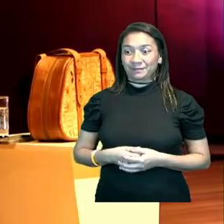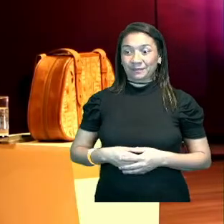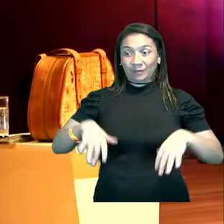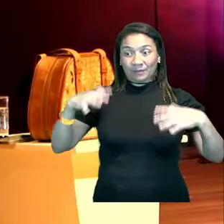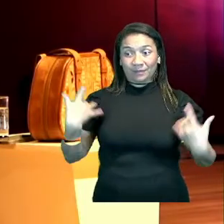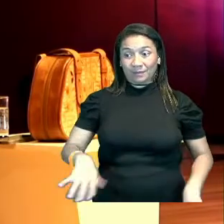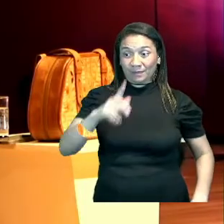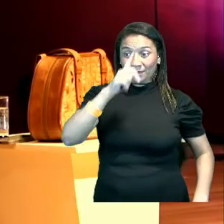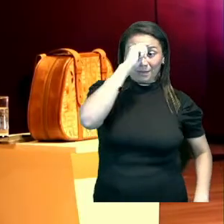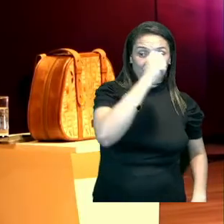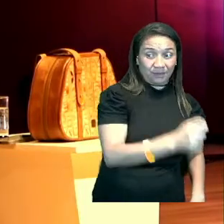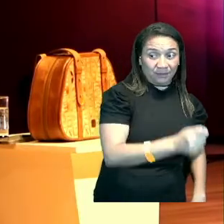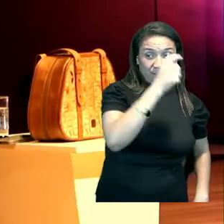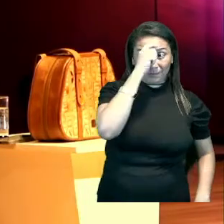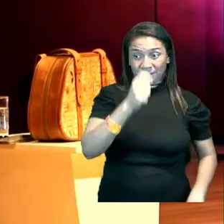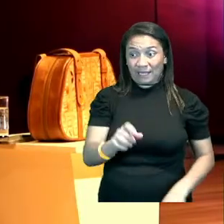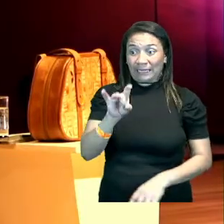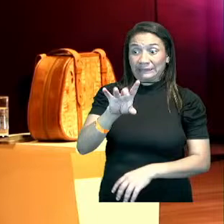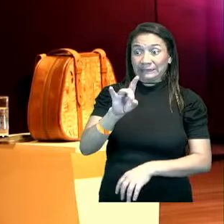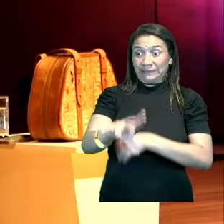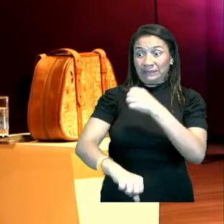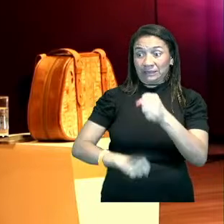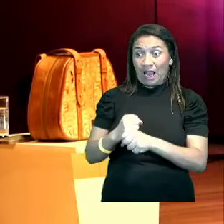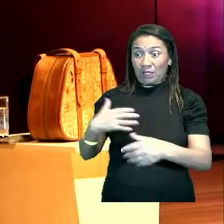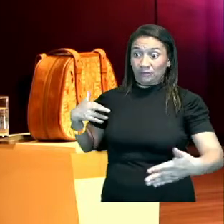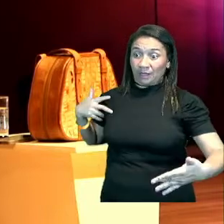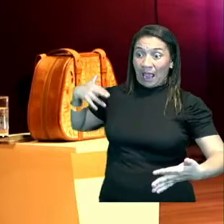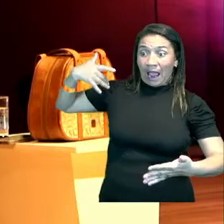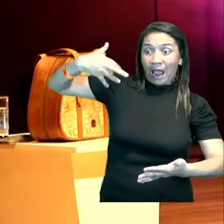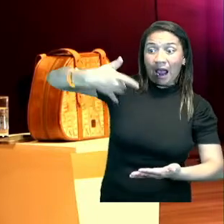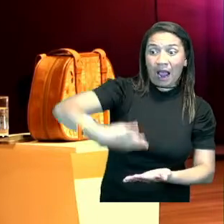have been in Cali, and